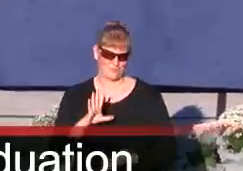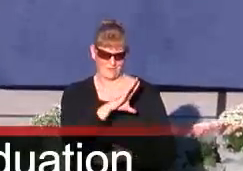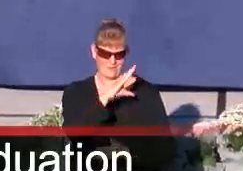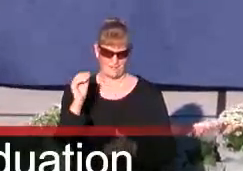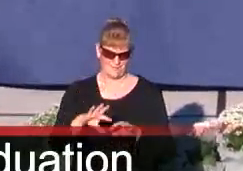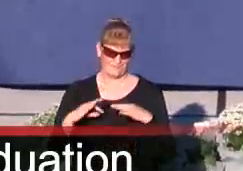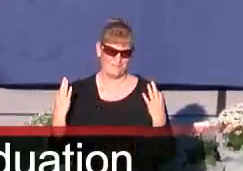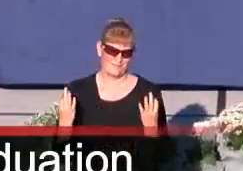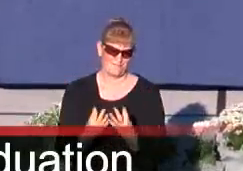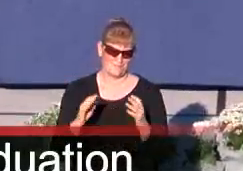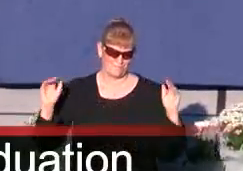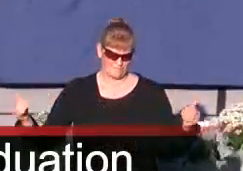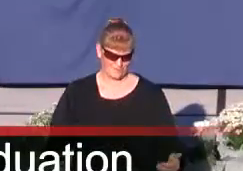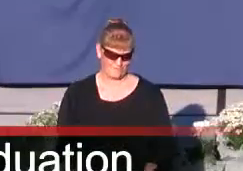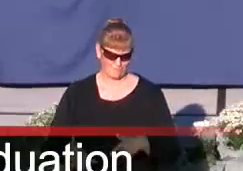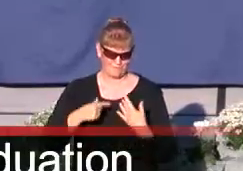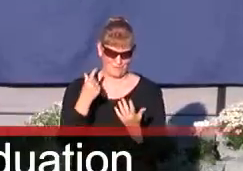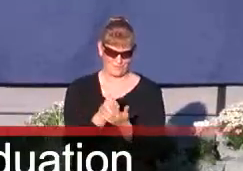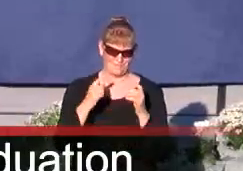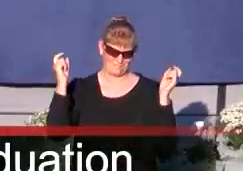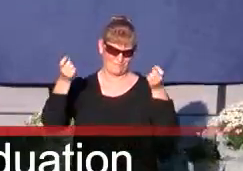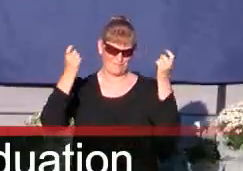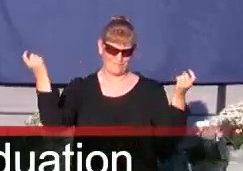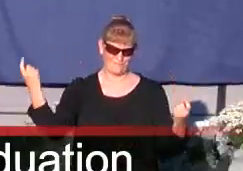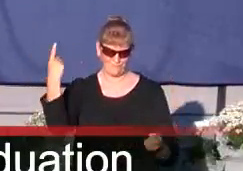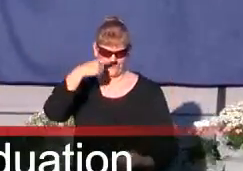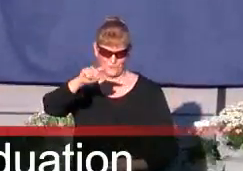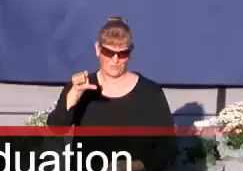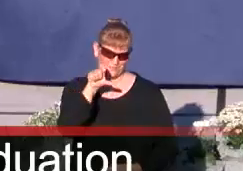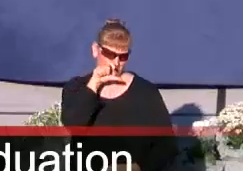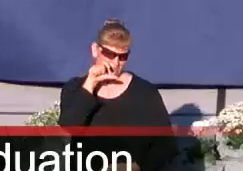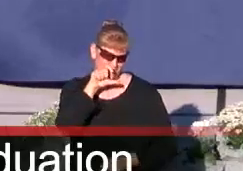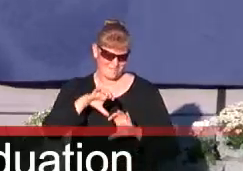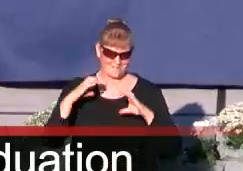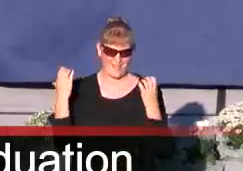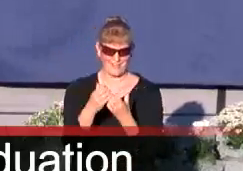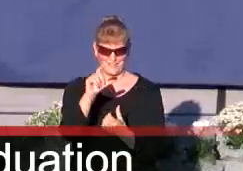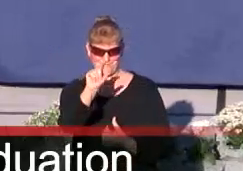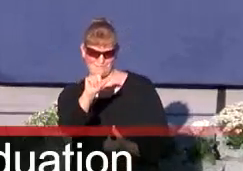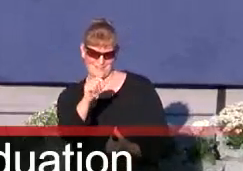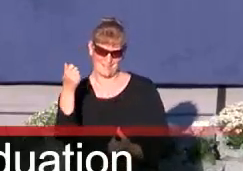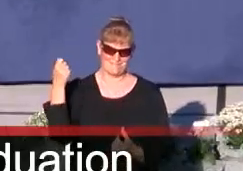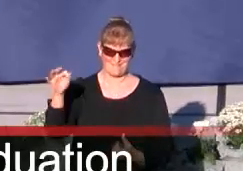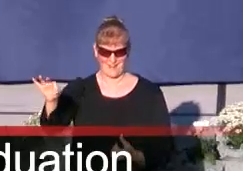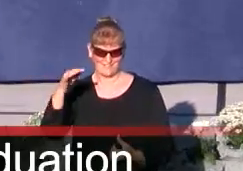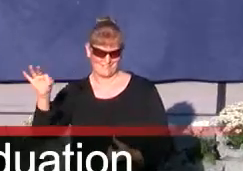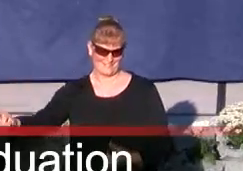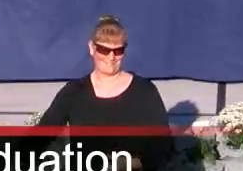families, to the graduation ceremony for Chiawana High School, class of 2019.